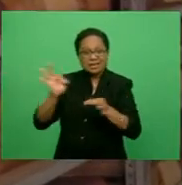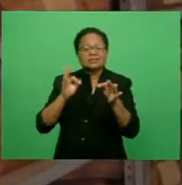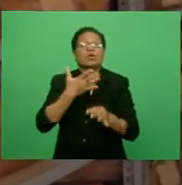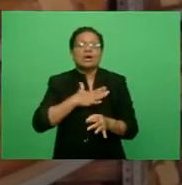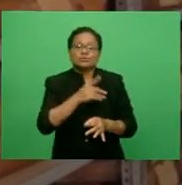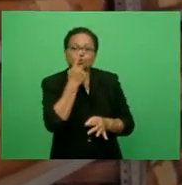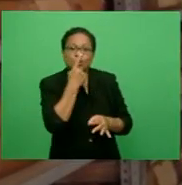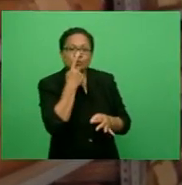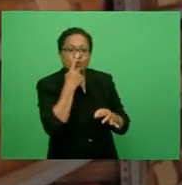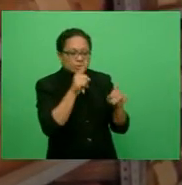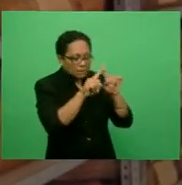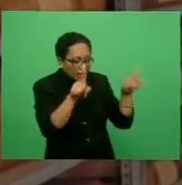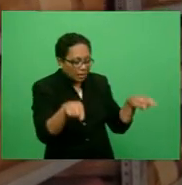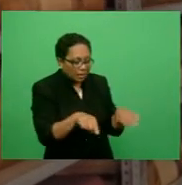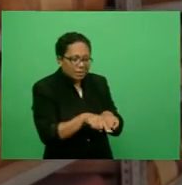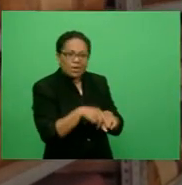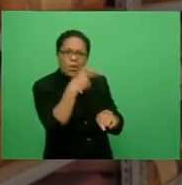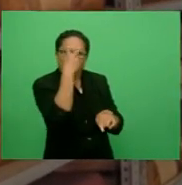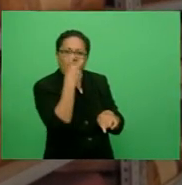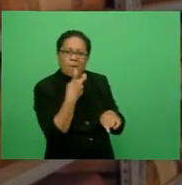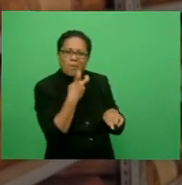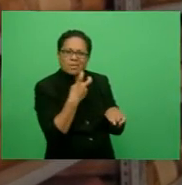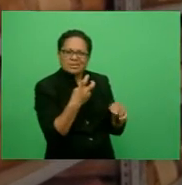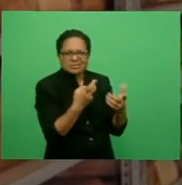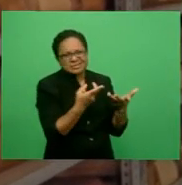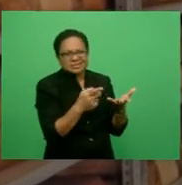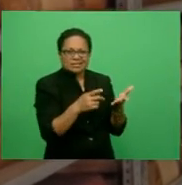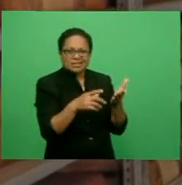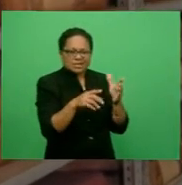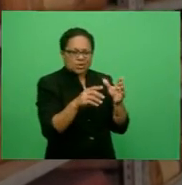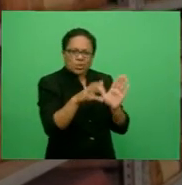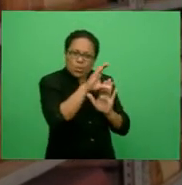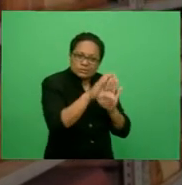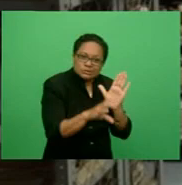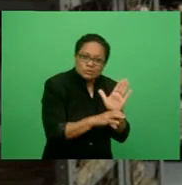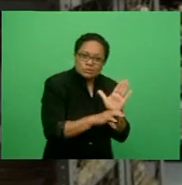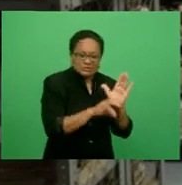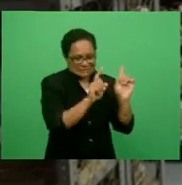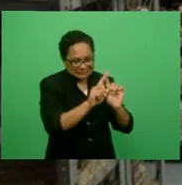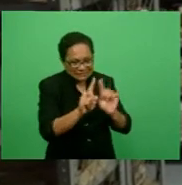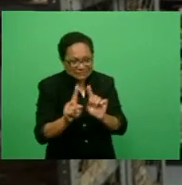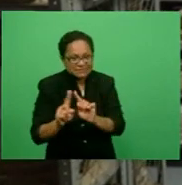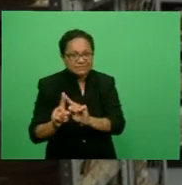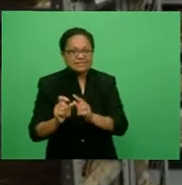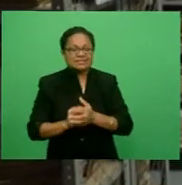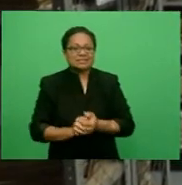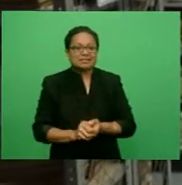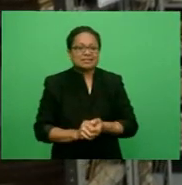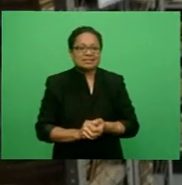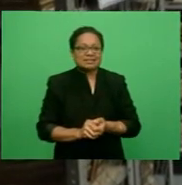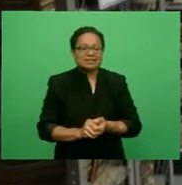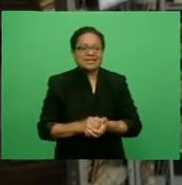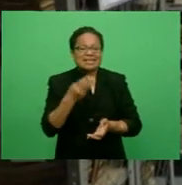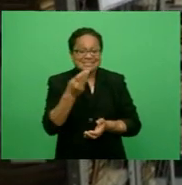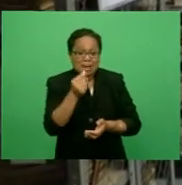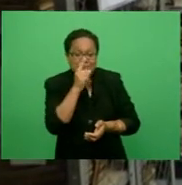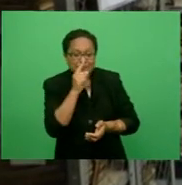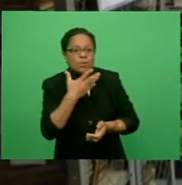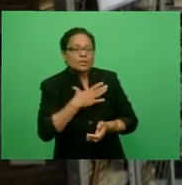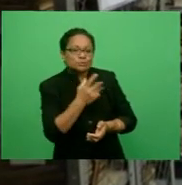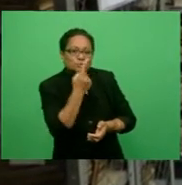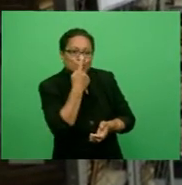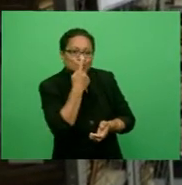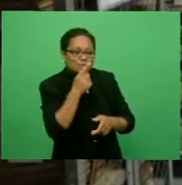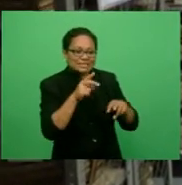with regards to these records. People are looking at the history of Fiji,